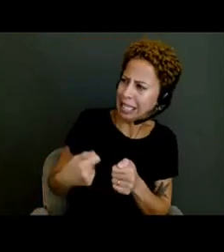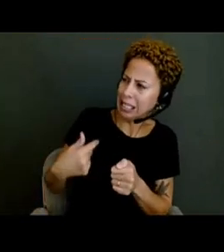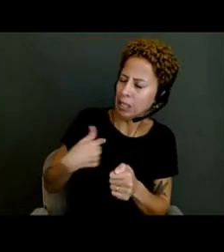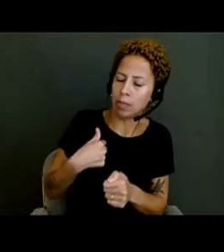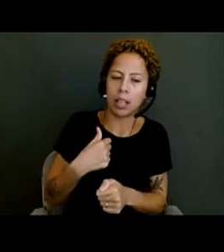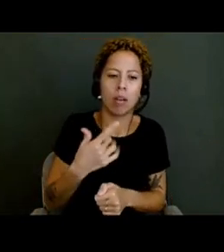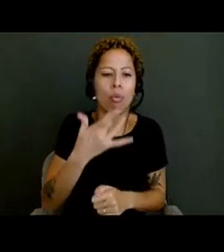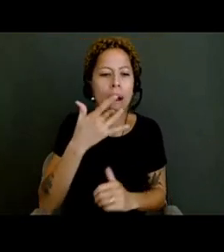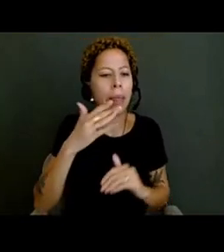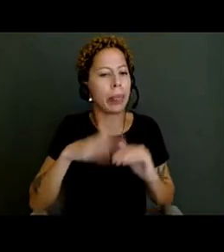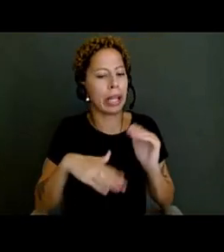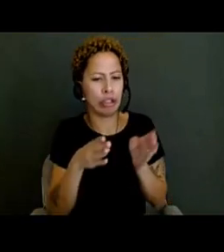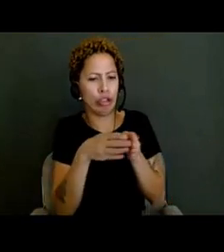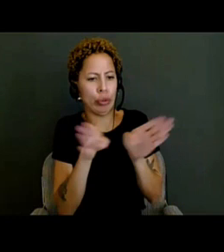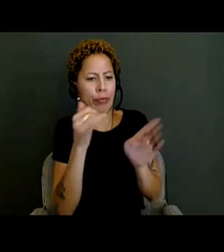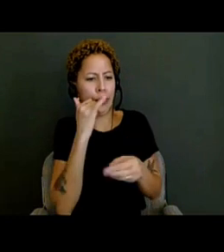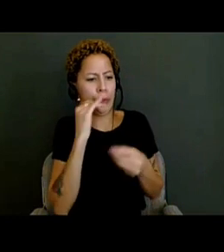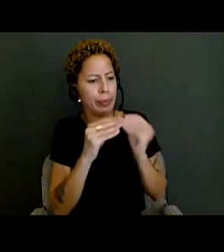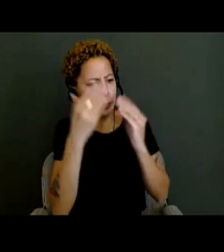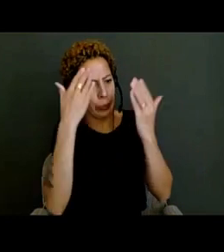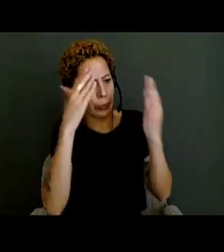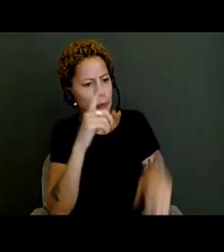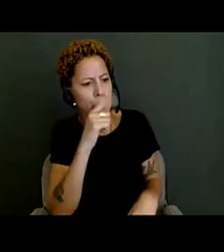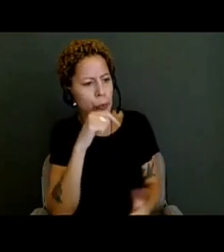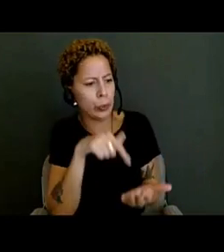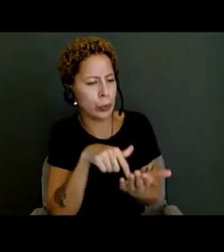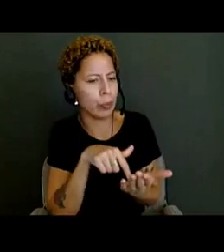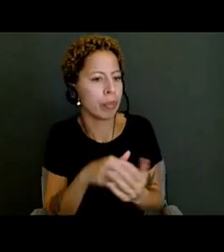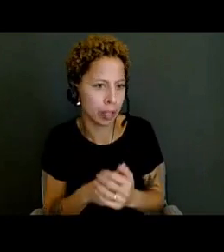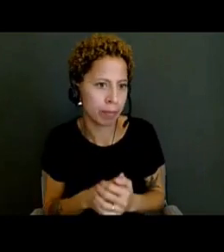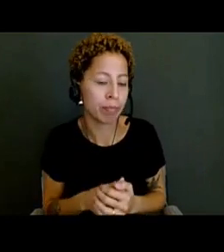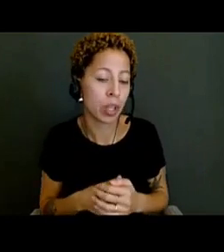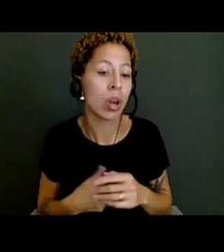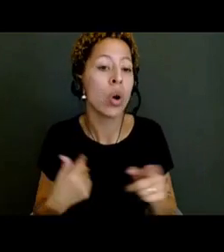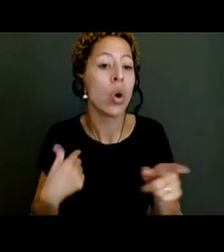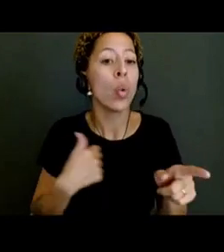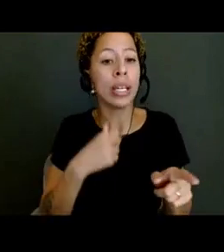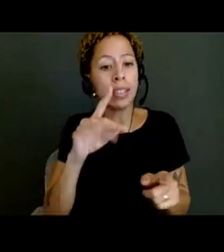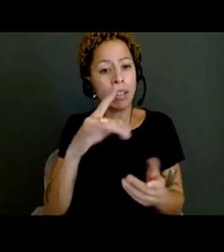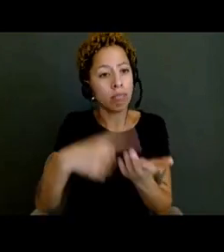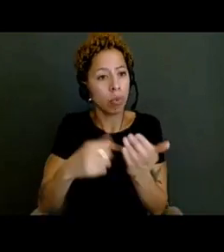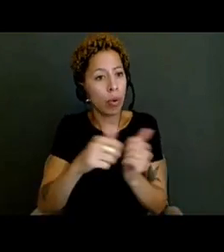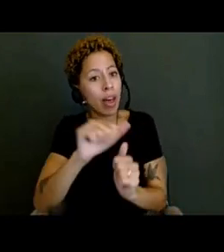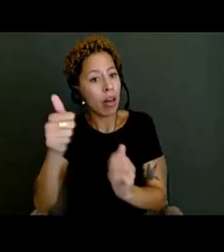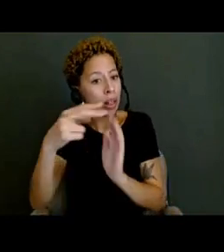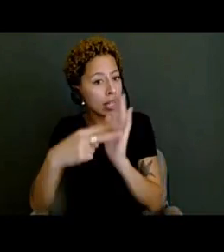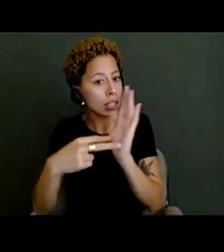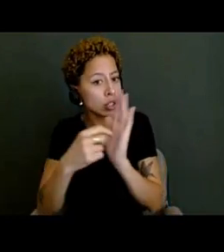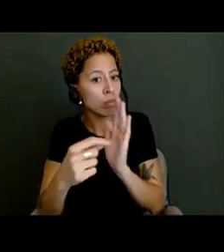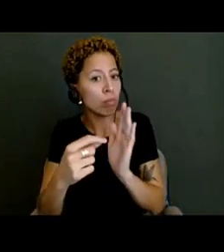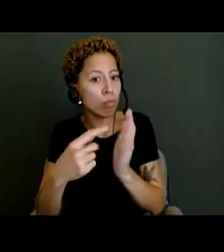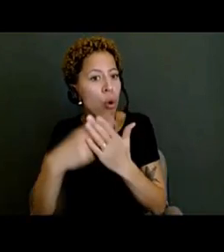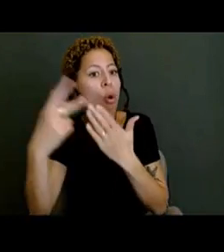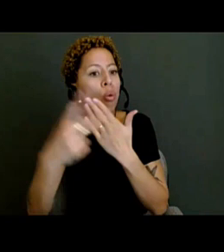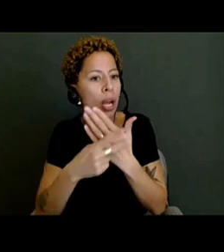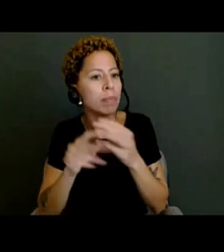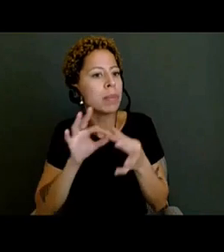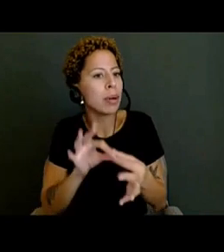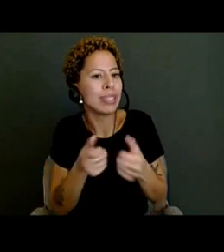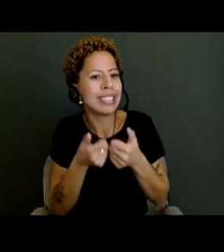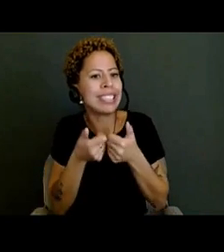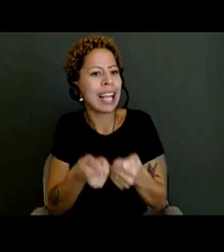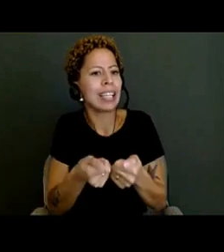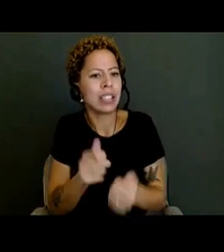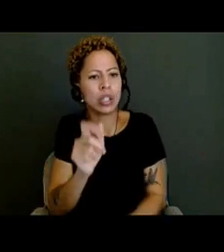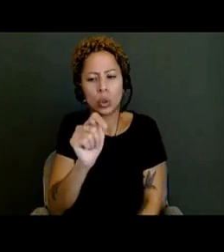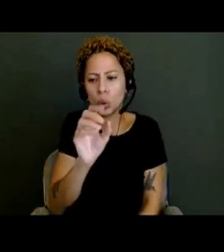other literacy programs about using texting tools. And many of you also mentioned you're using texting tools. But we didn't have too many